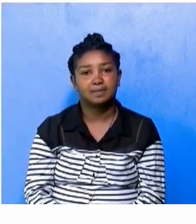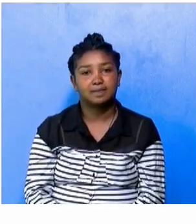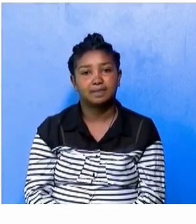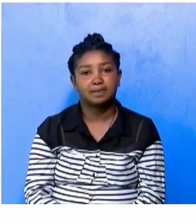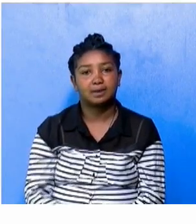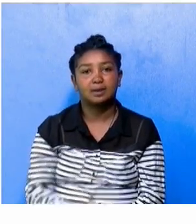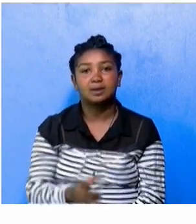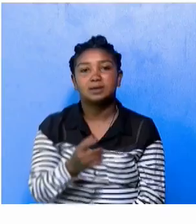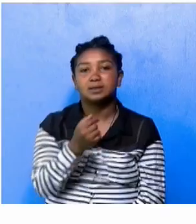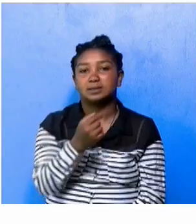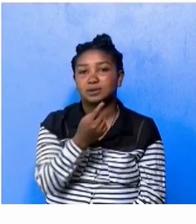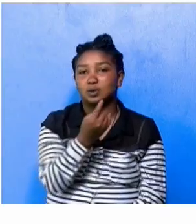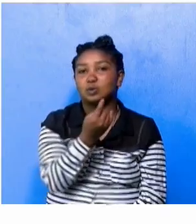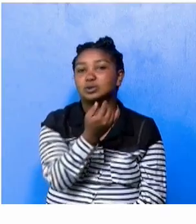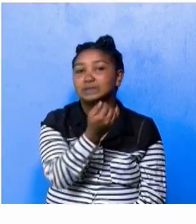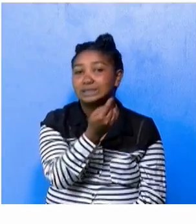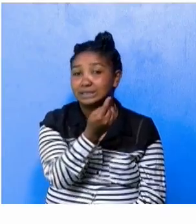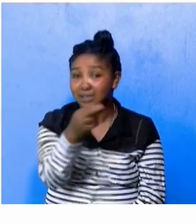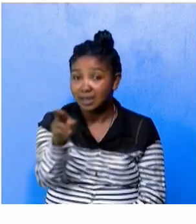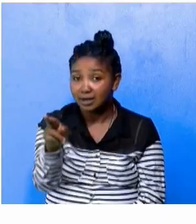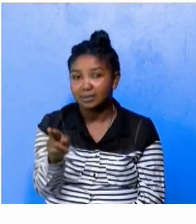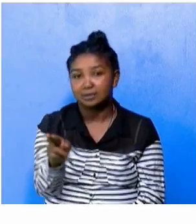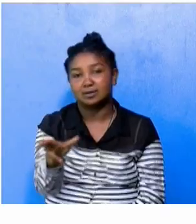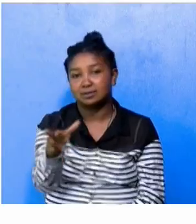their dinner.